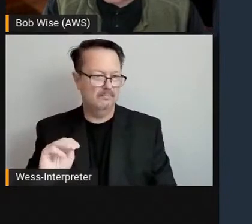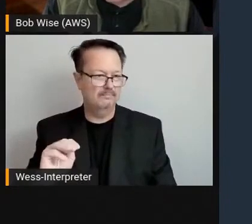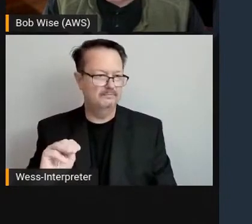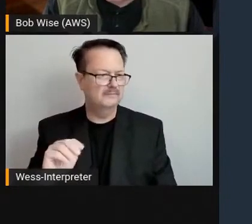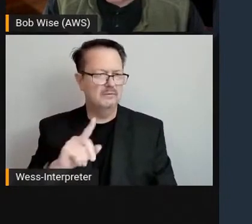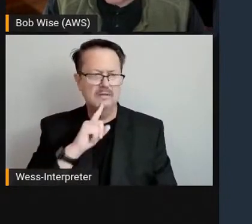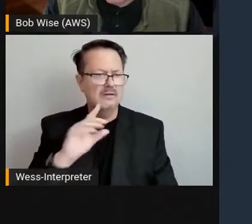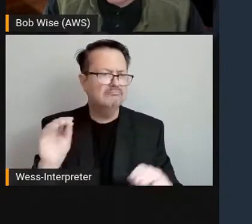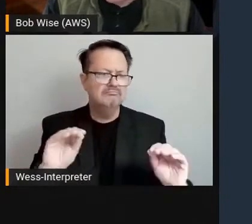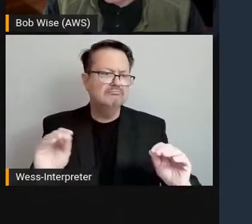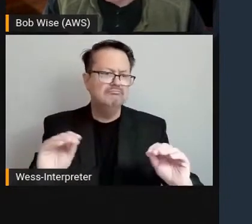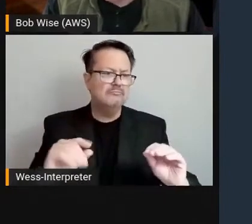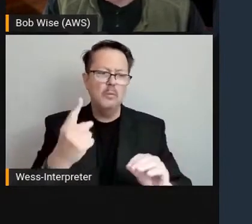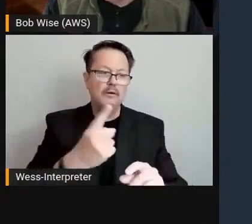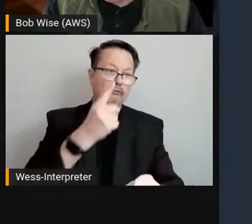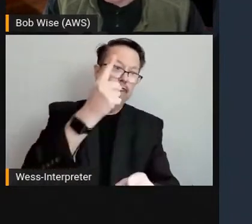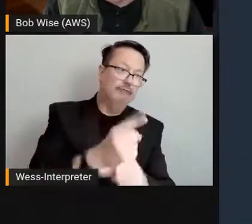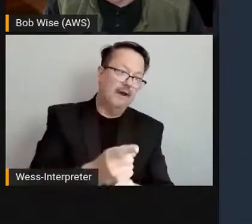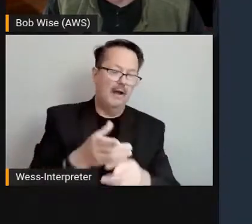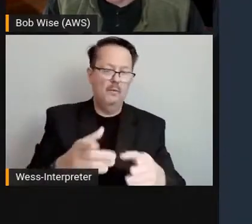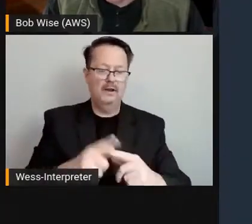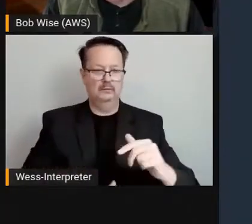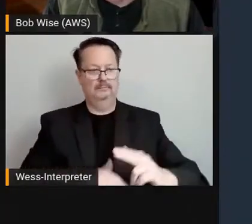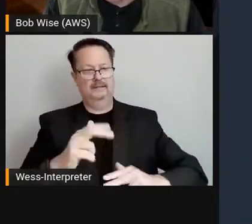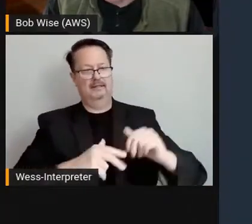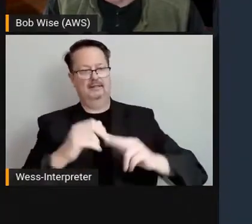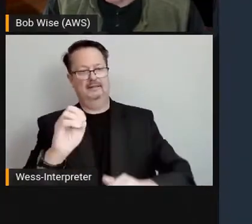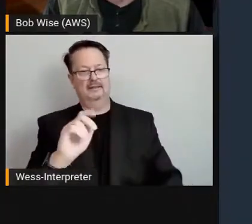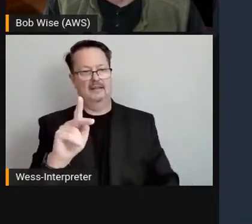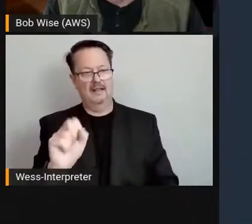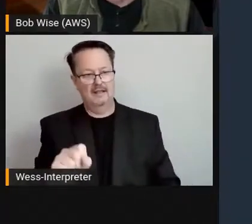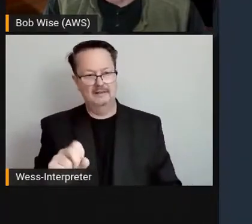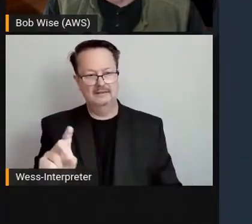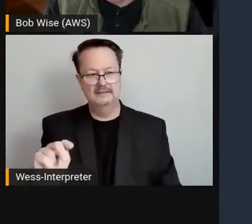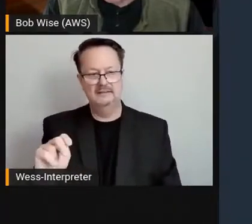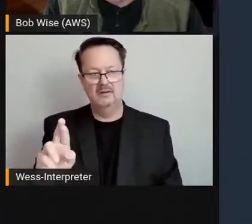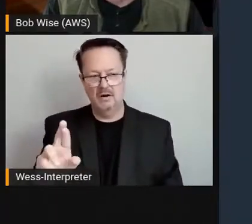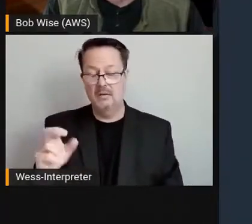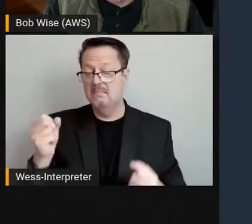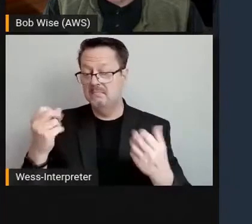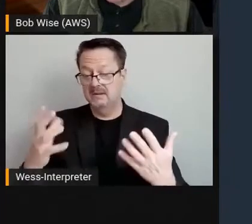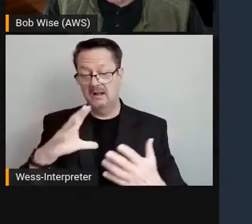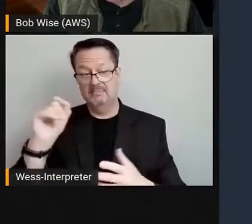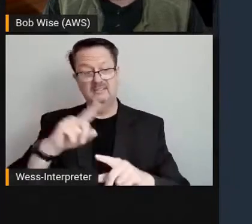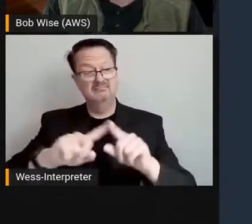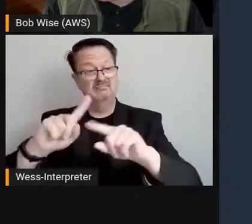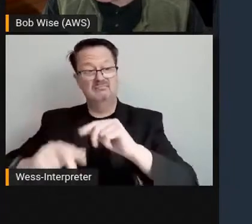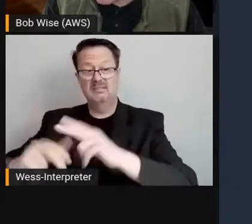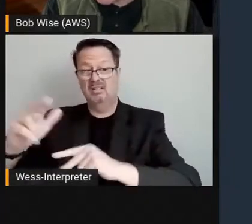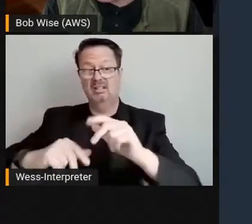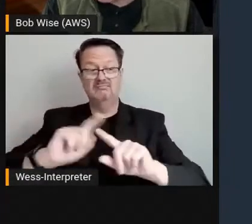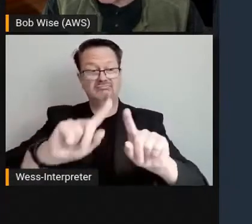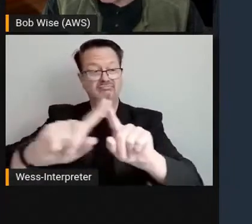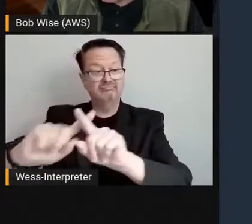There's no one right way to build EKS, and indeed our larger customers build in multiple ways. We have